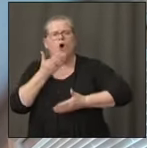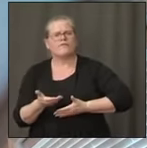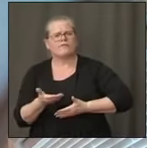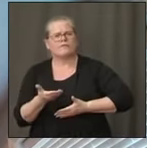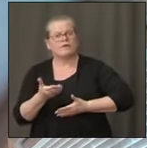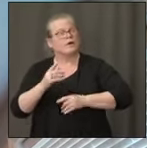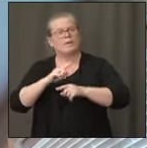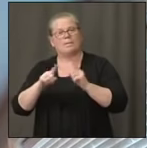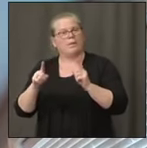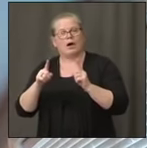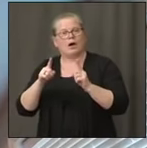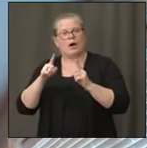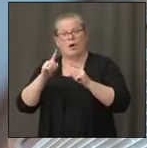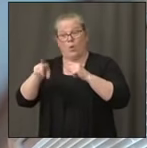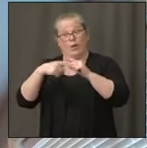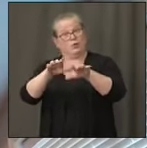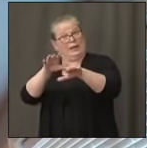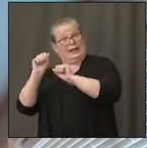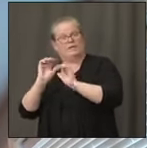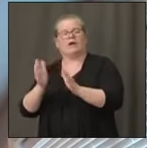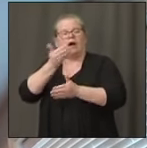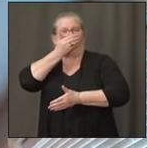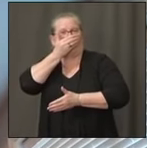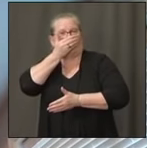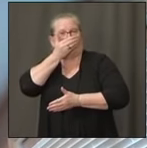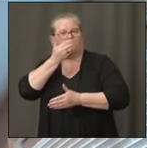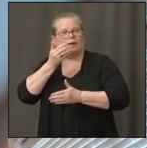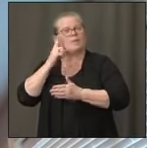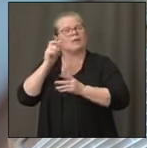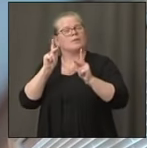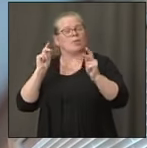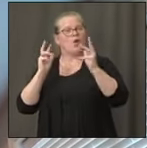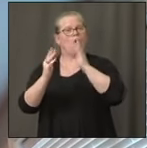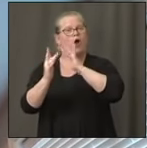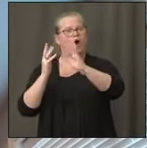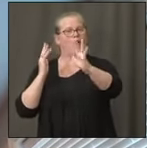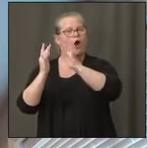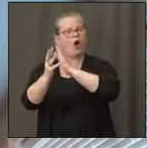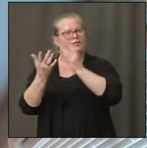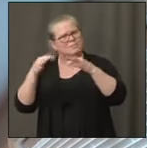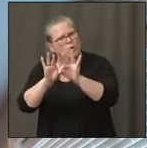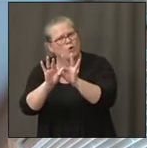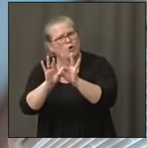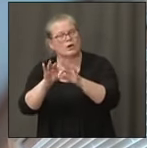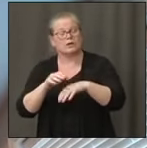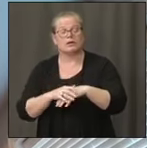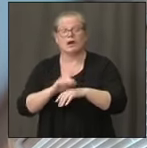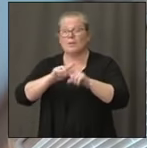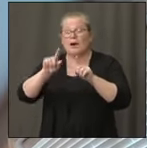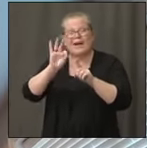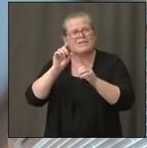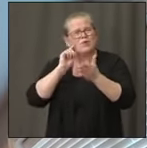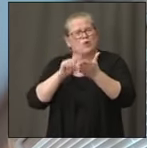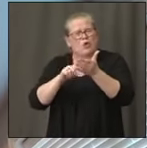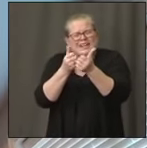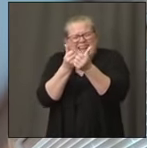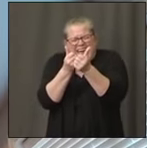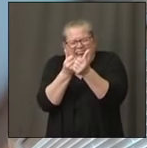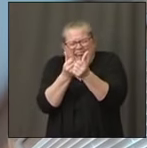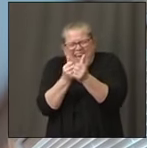I really want to impress on everyone the importance of getting tested if you have any symptoms at all